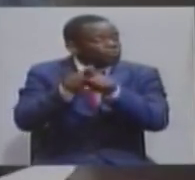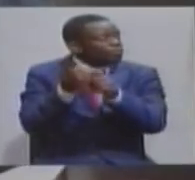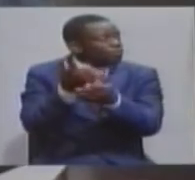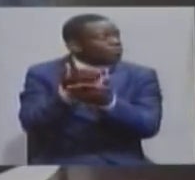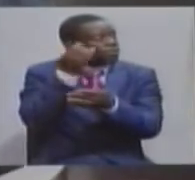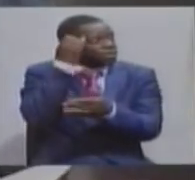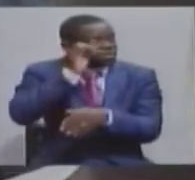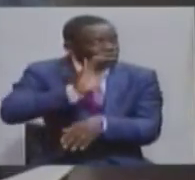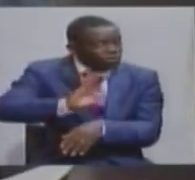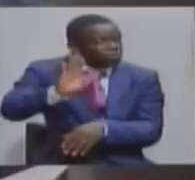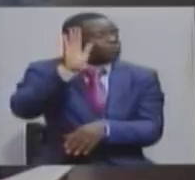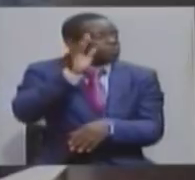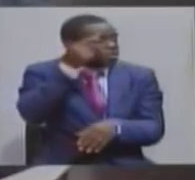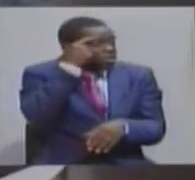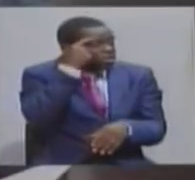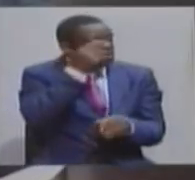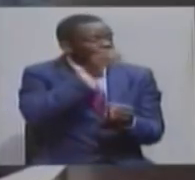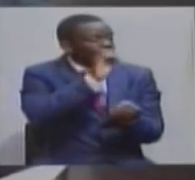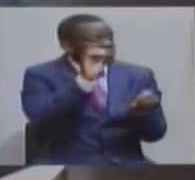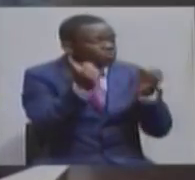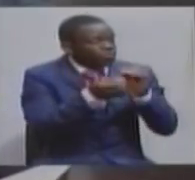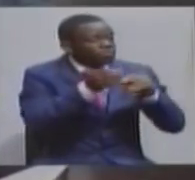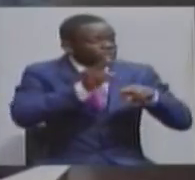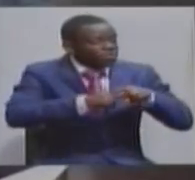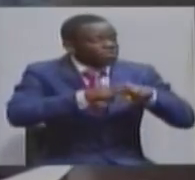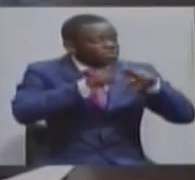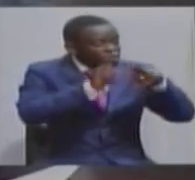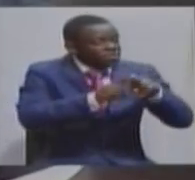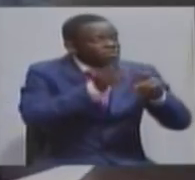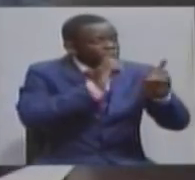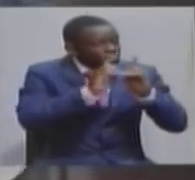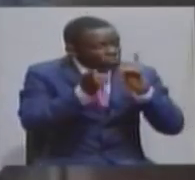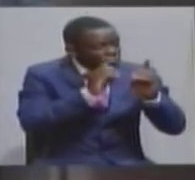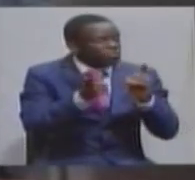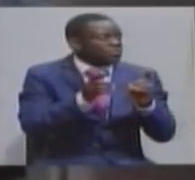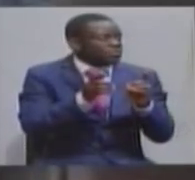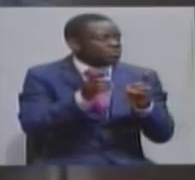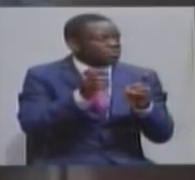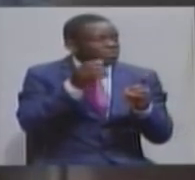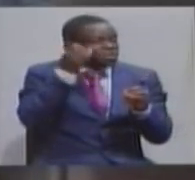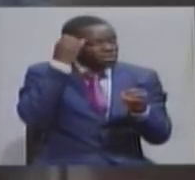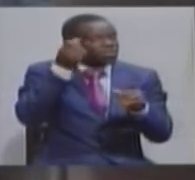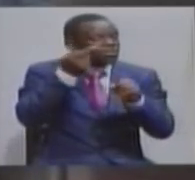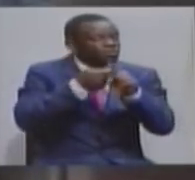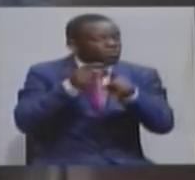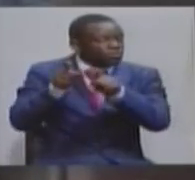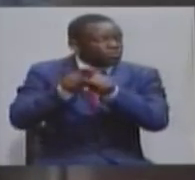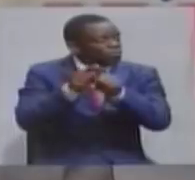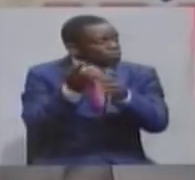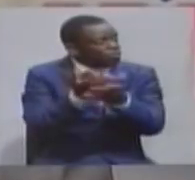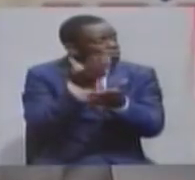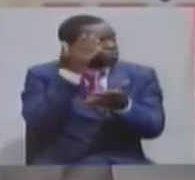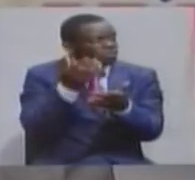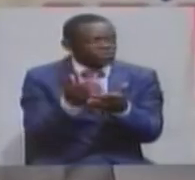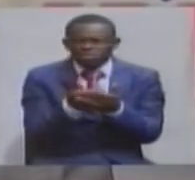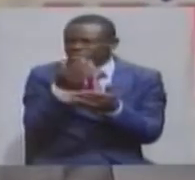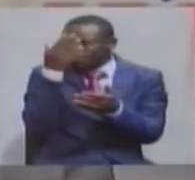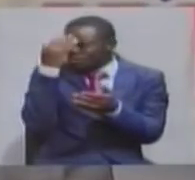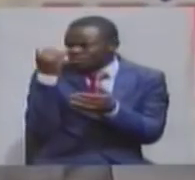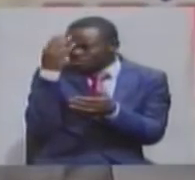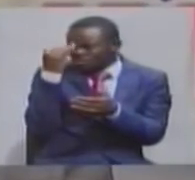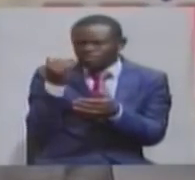have insisted. What is ZCID must chair the talks. What is this animal code dialogue? ZCID must chair the talks. If what I've talked